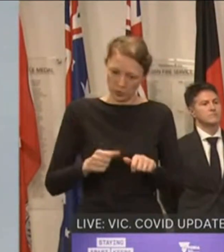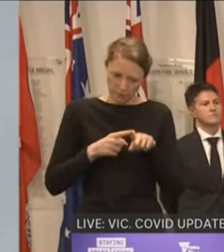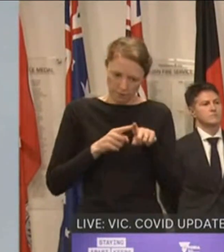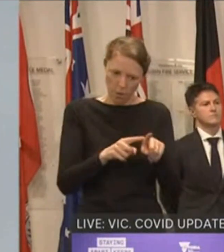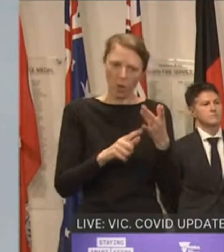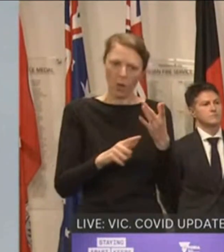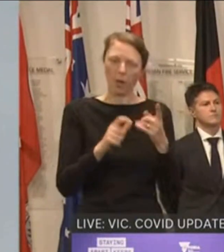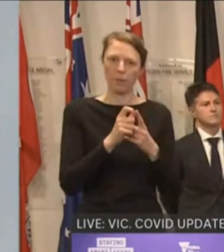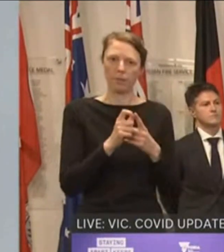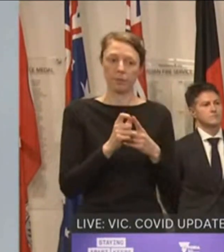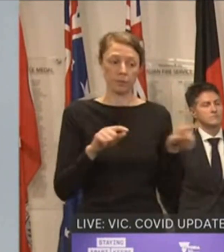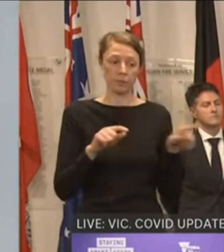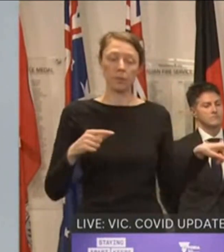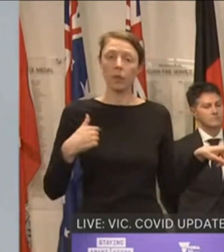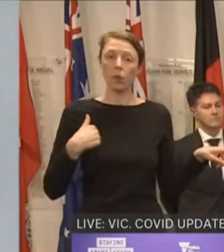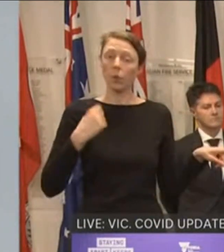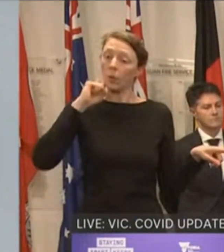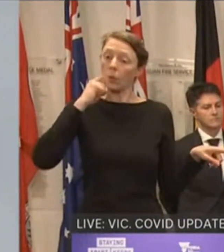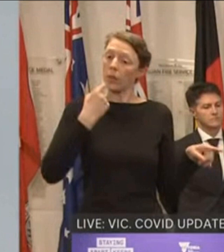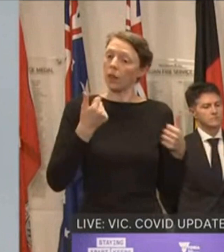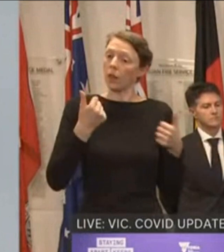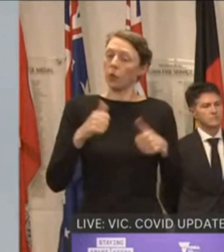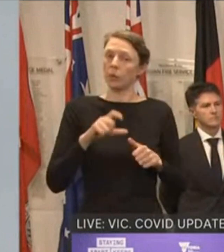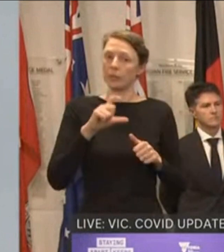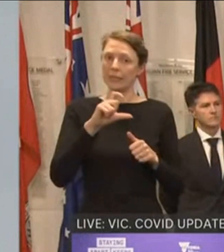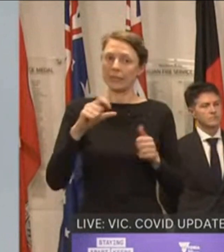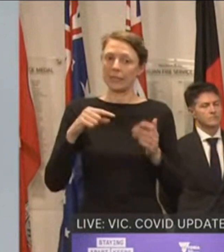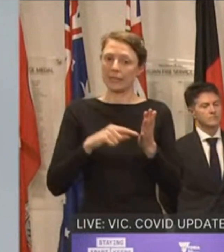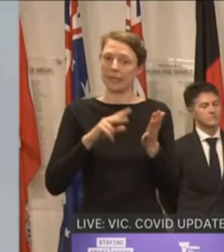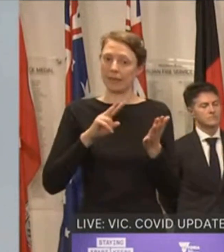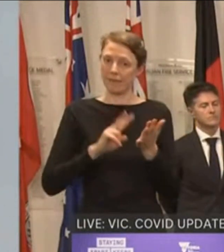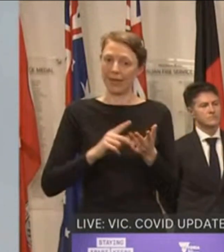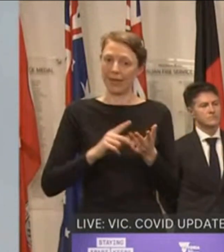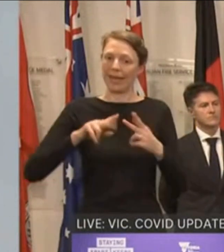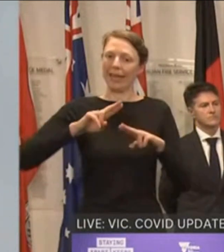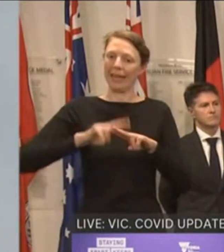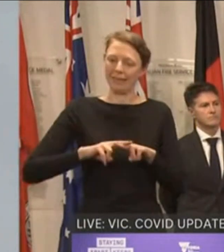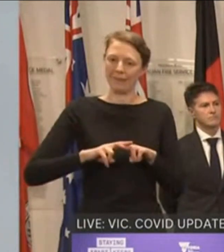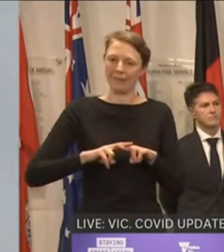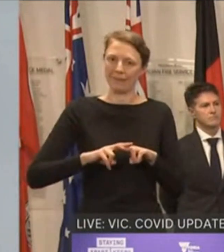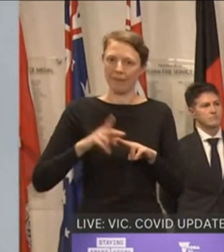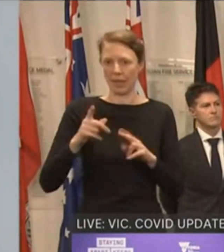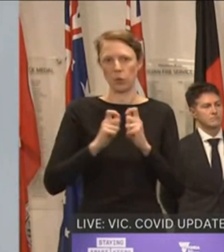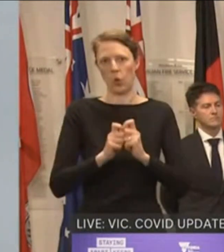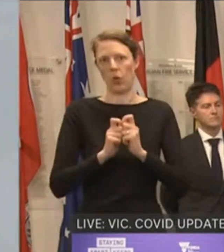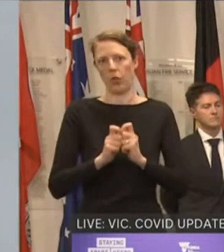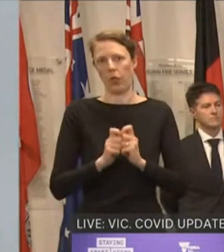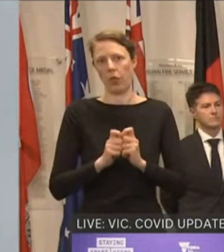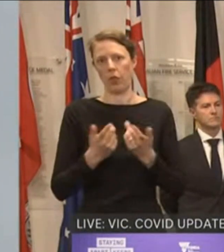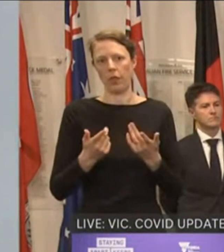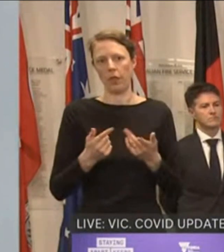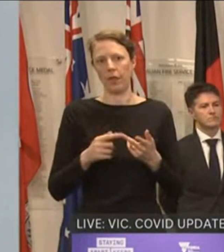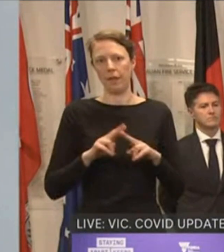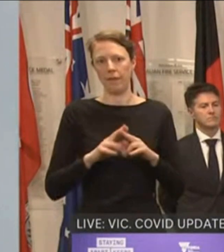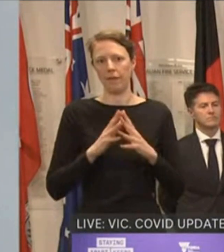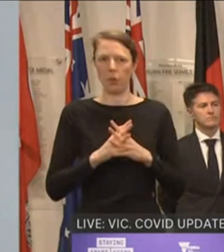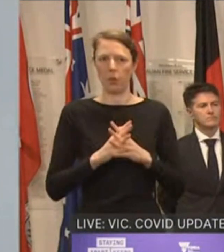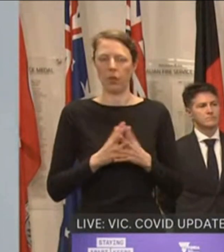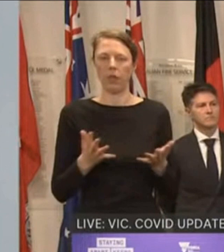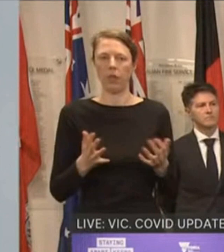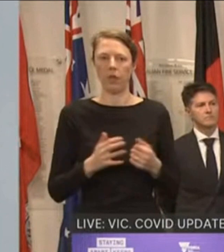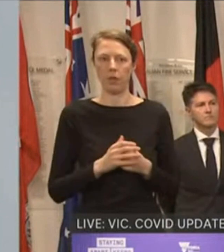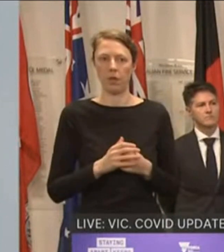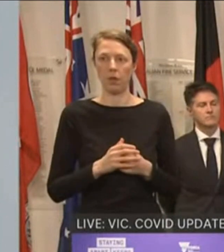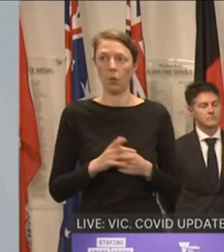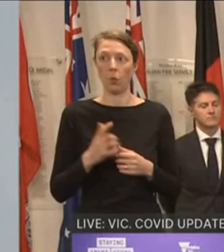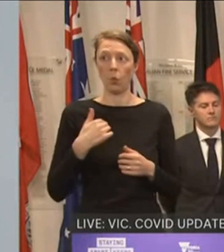then it's not our utmost priority. So we're open to looking at all forms of technology. As I